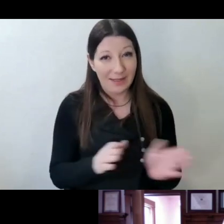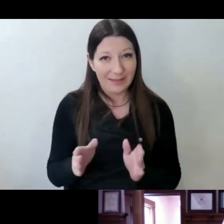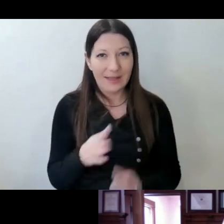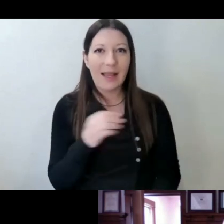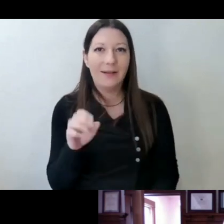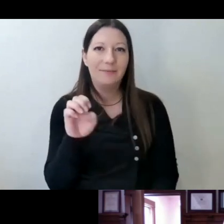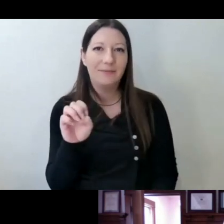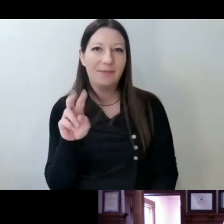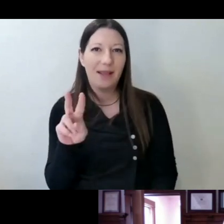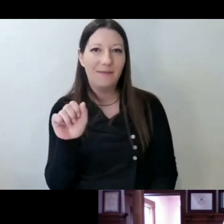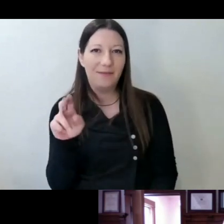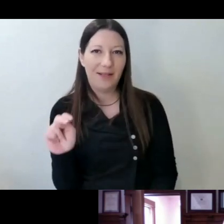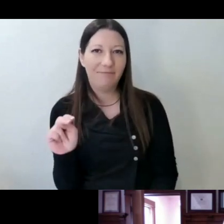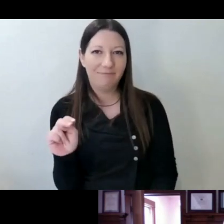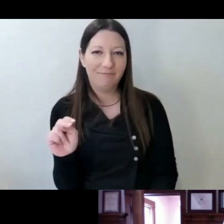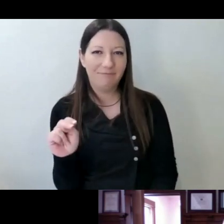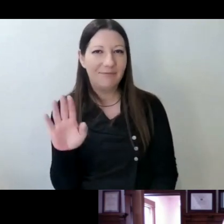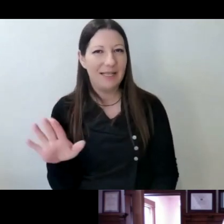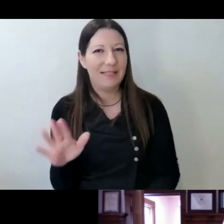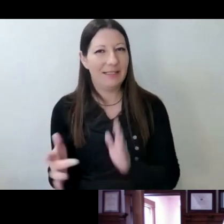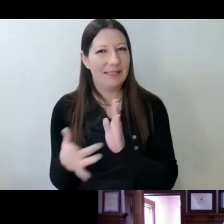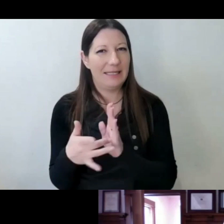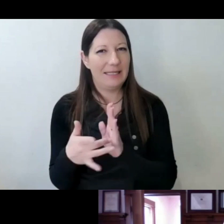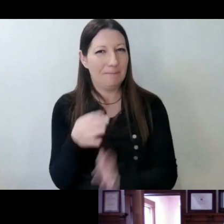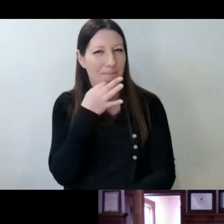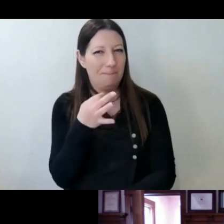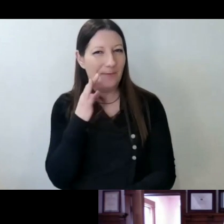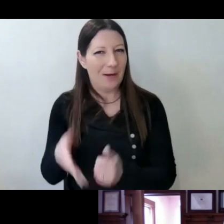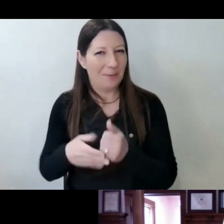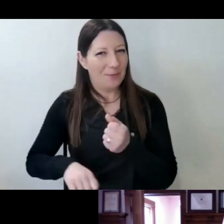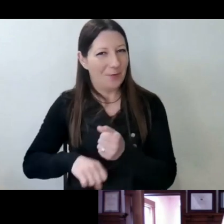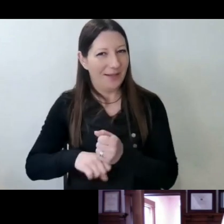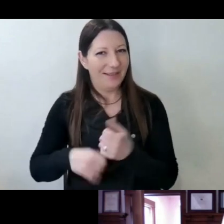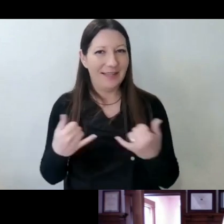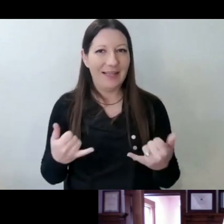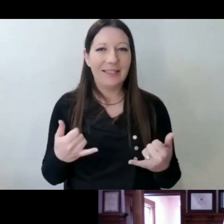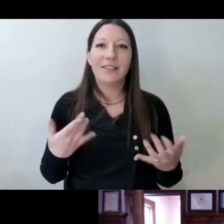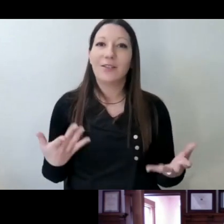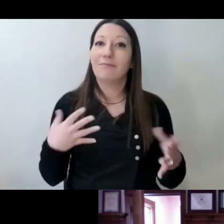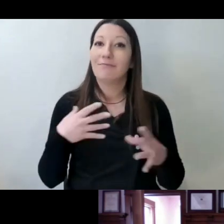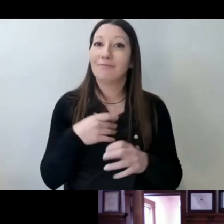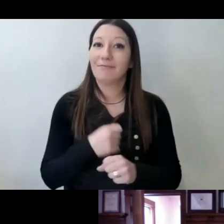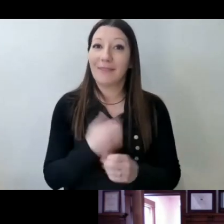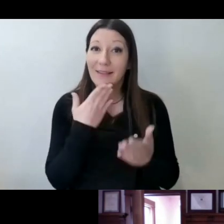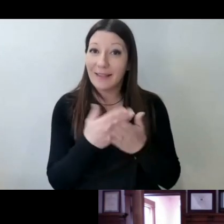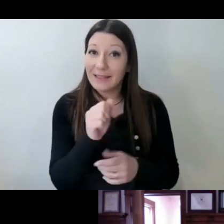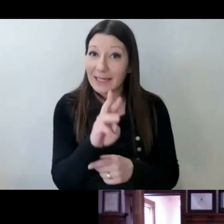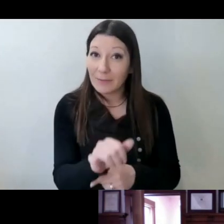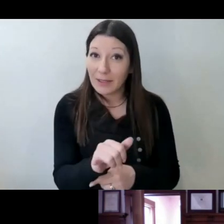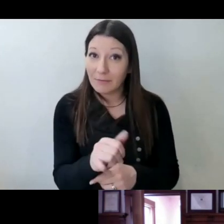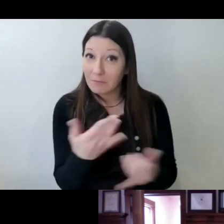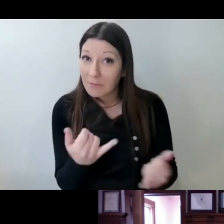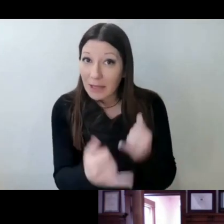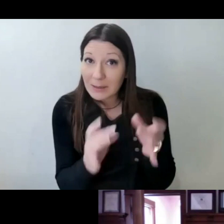expertise helping us out with this morning's event. So that will conclude our event today. Thank you so much. Amy, do you have any last words that